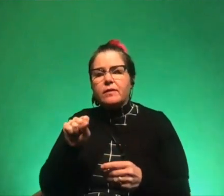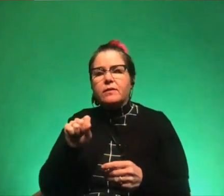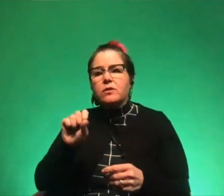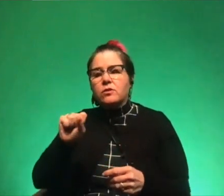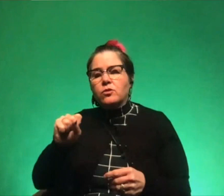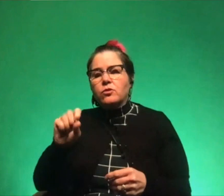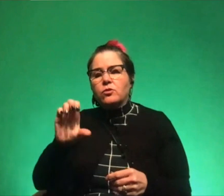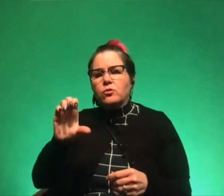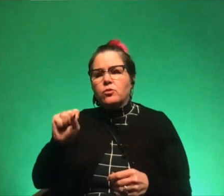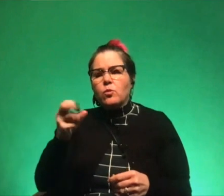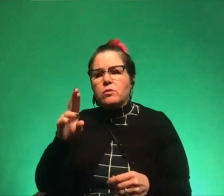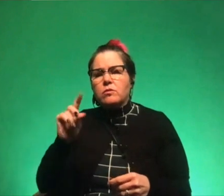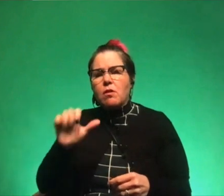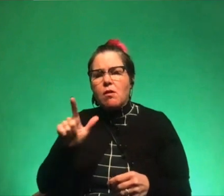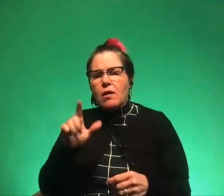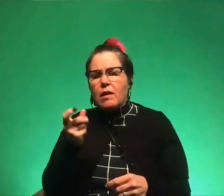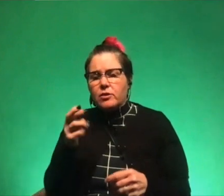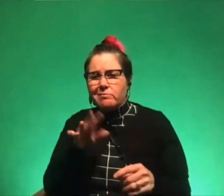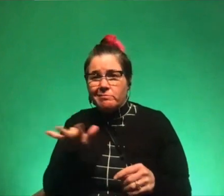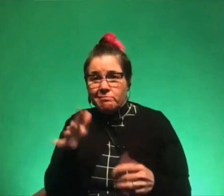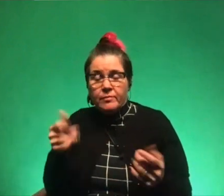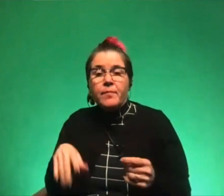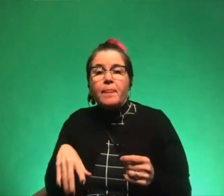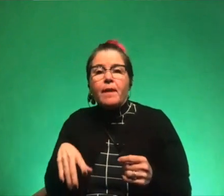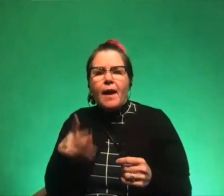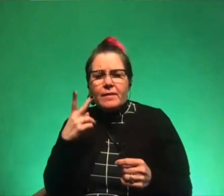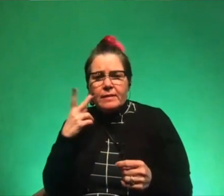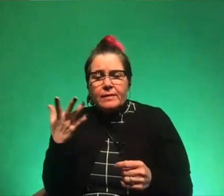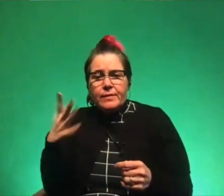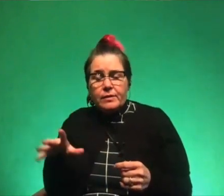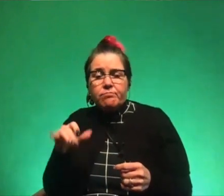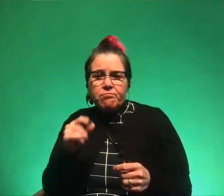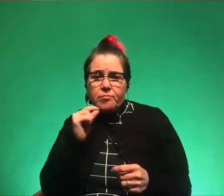Glacier. And so I've seen that, which is really cool.